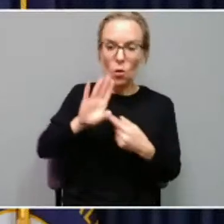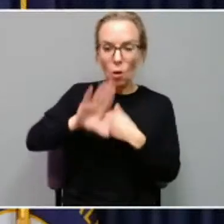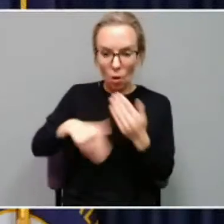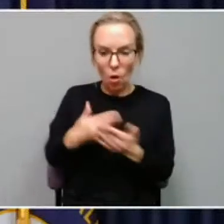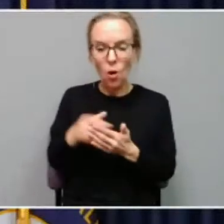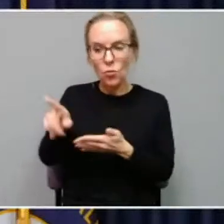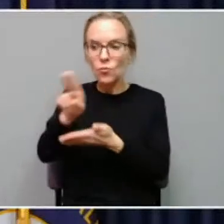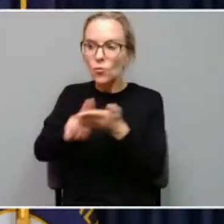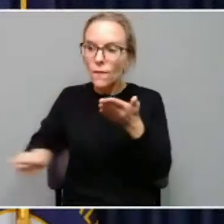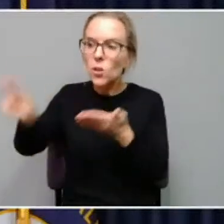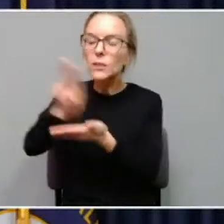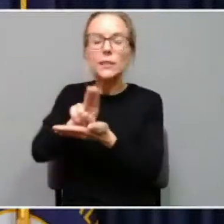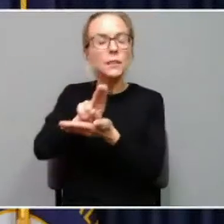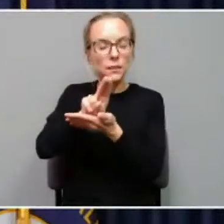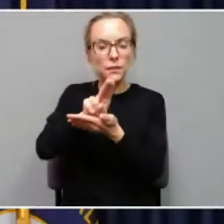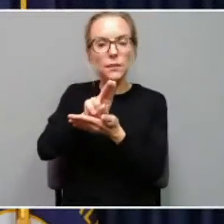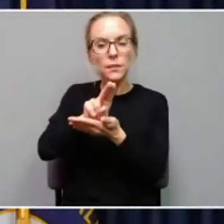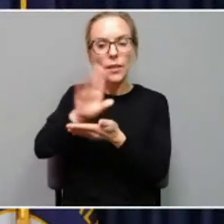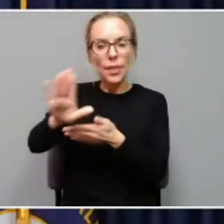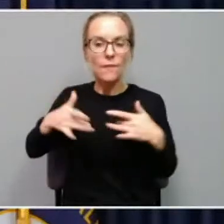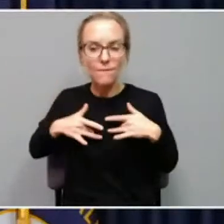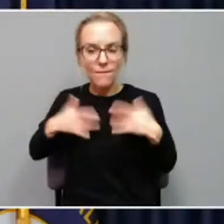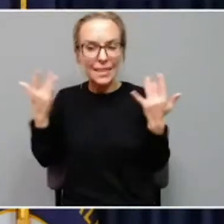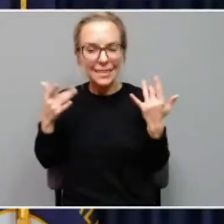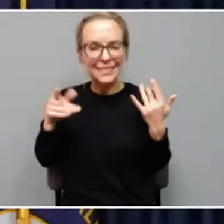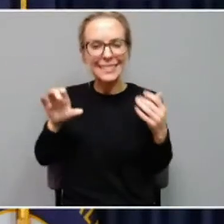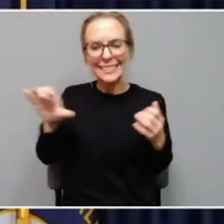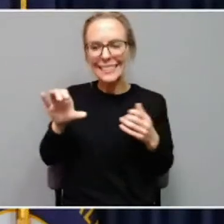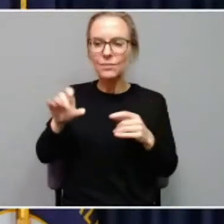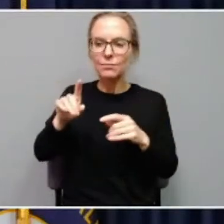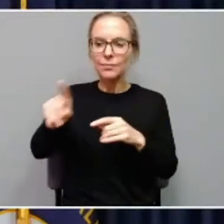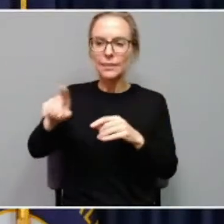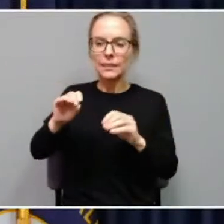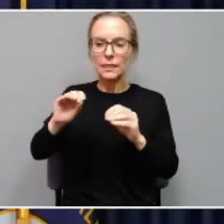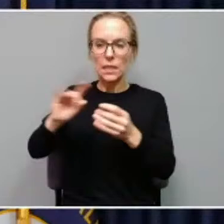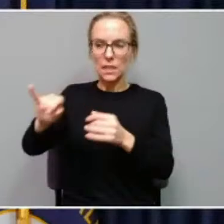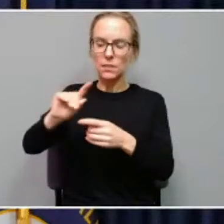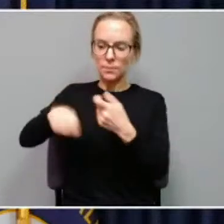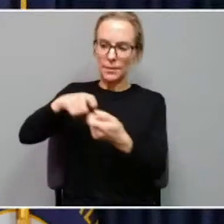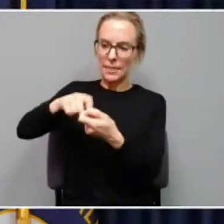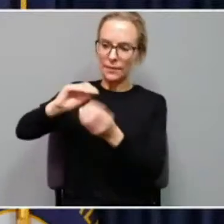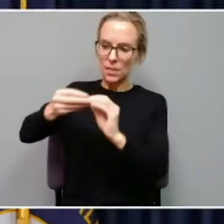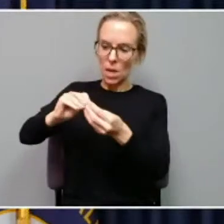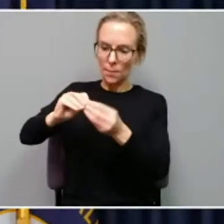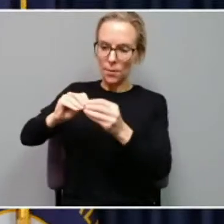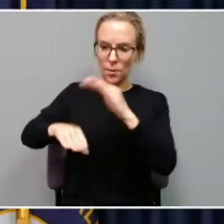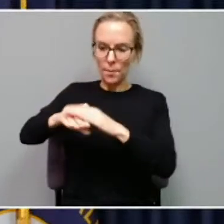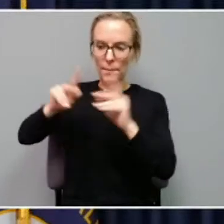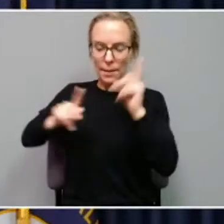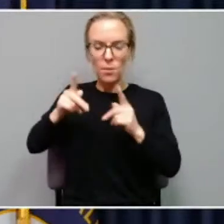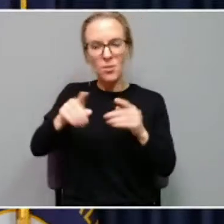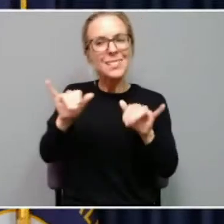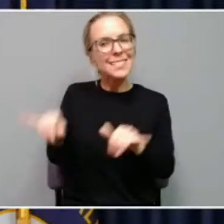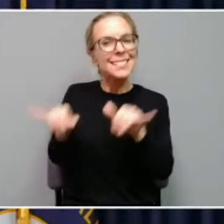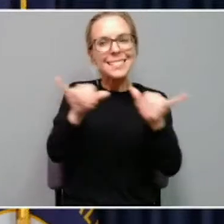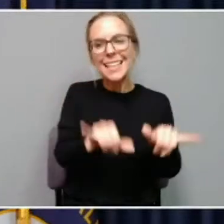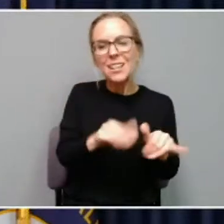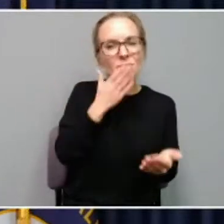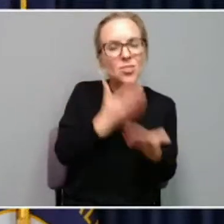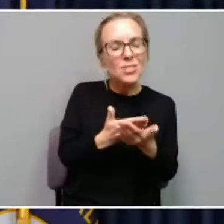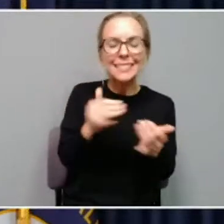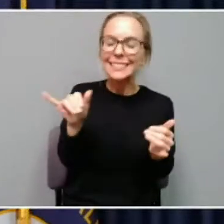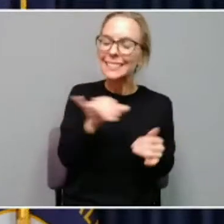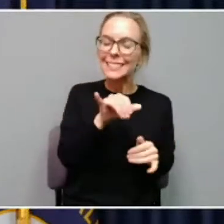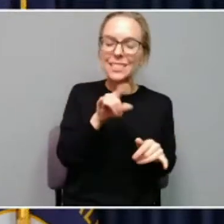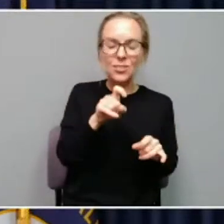universities at their events. I know they did it at different capacities, but they did a really good job. We got to have the same effort, and certainly something on state